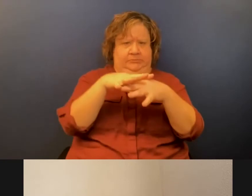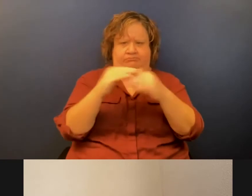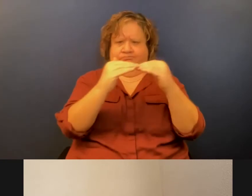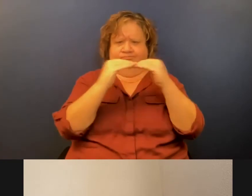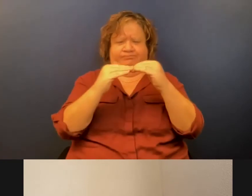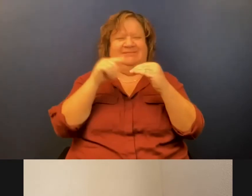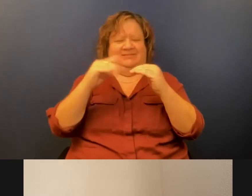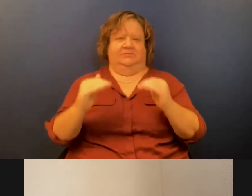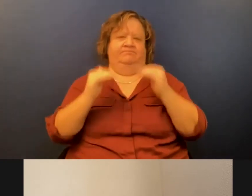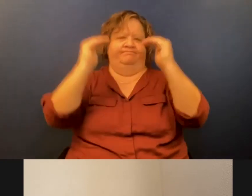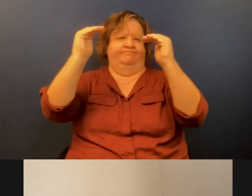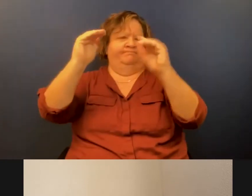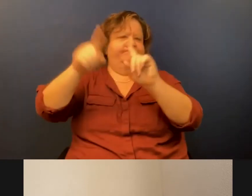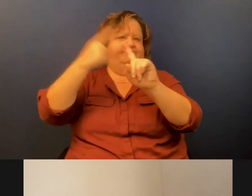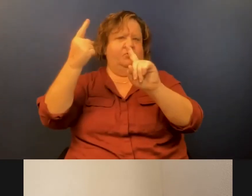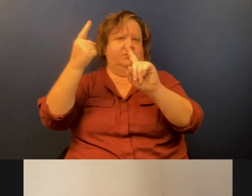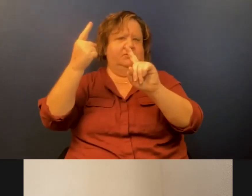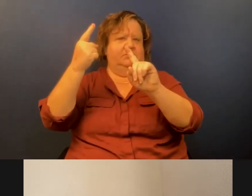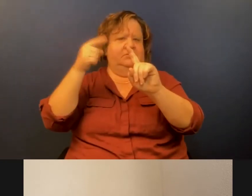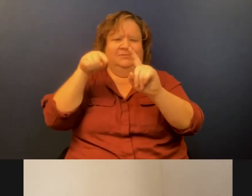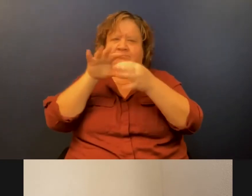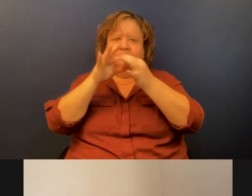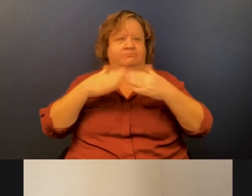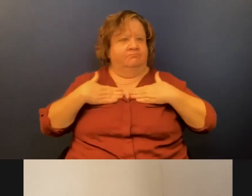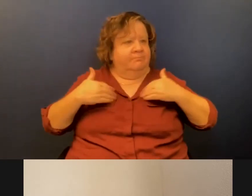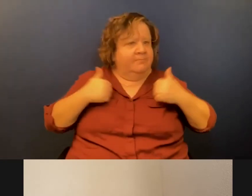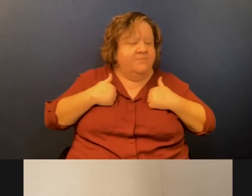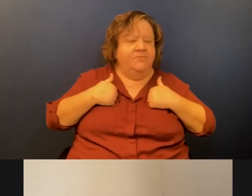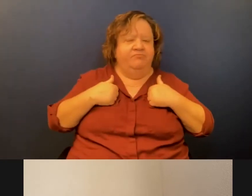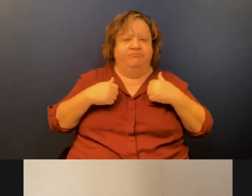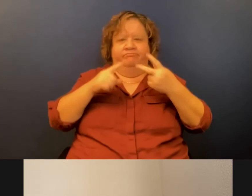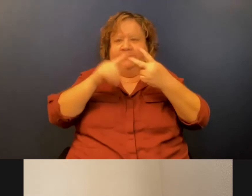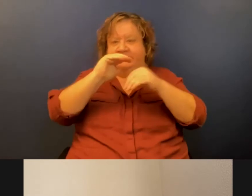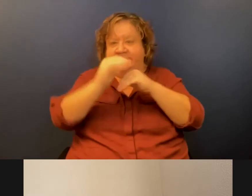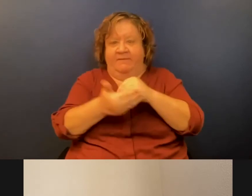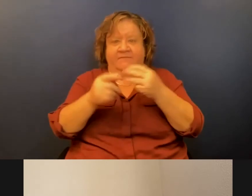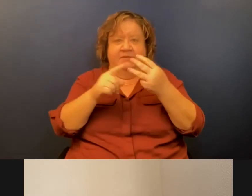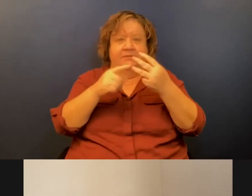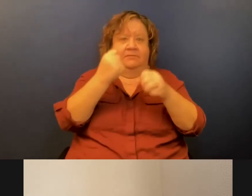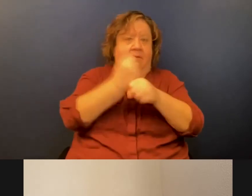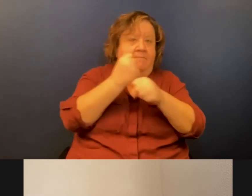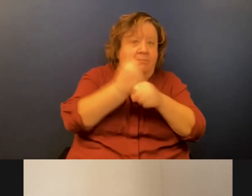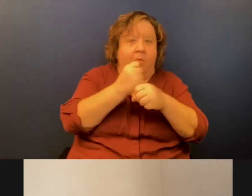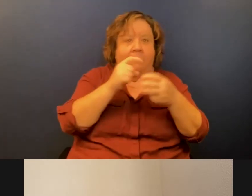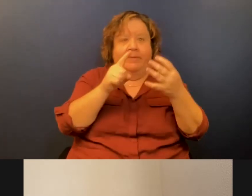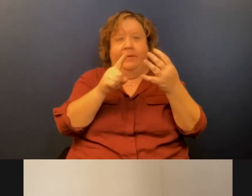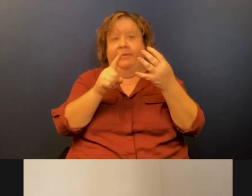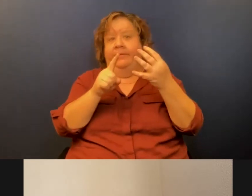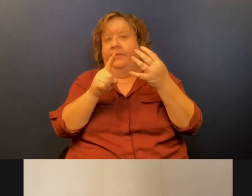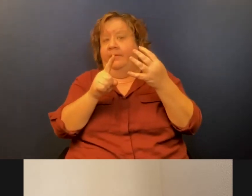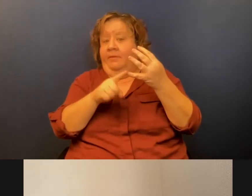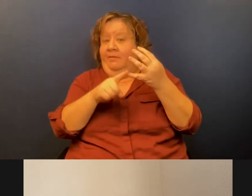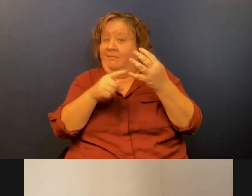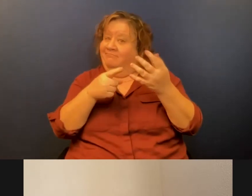combat corruption, because due to corruption, there are lots of aspects where you cannot develop. Countries like Guatemala cannot